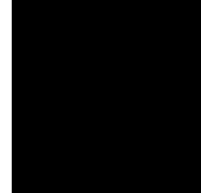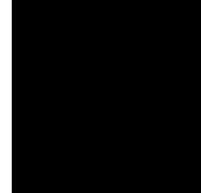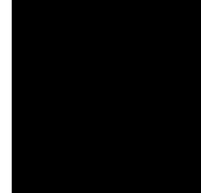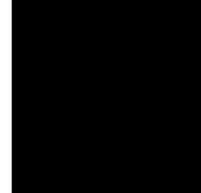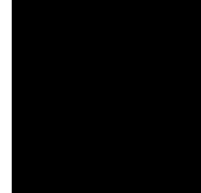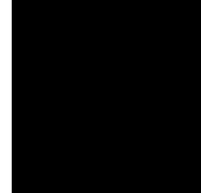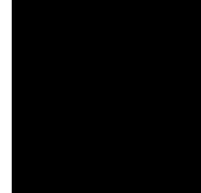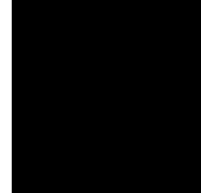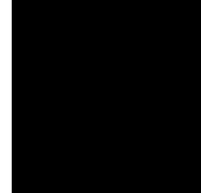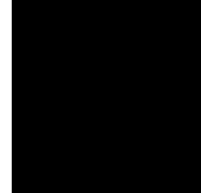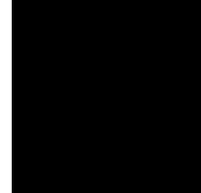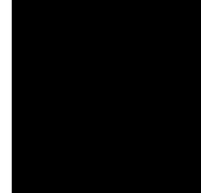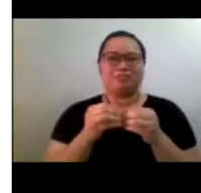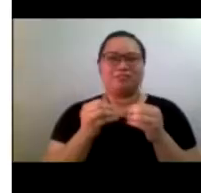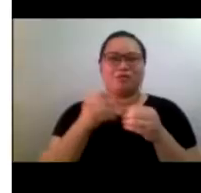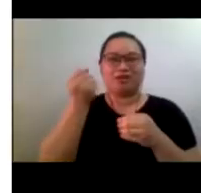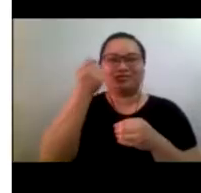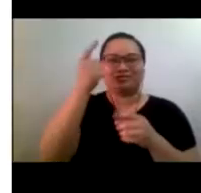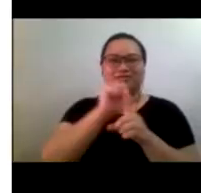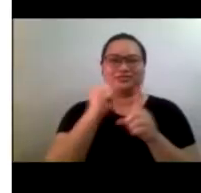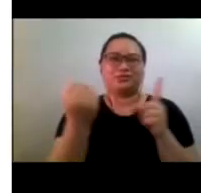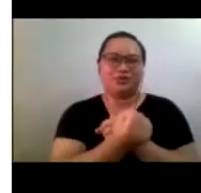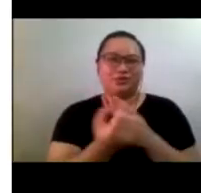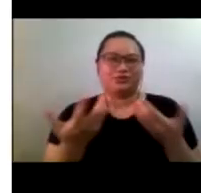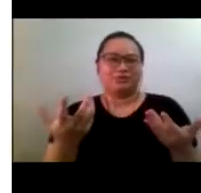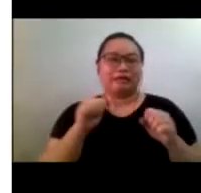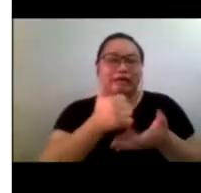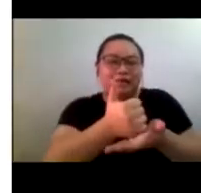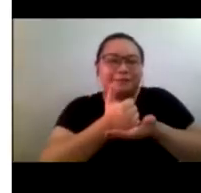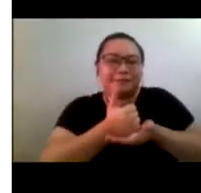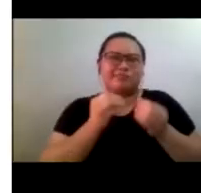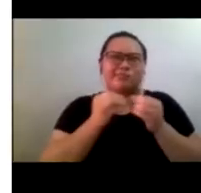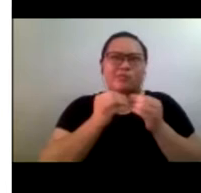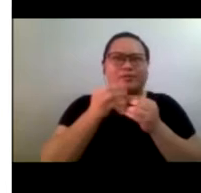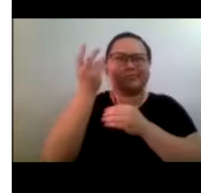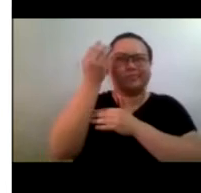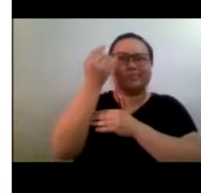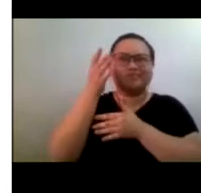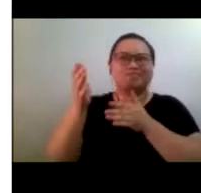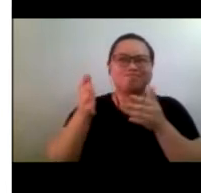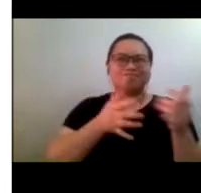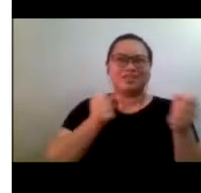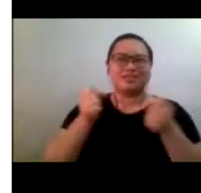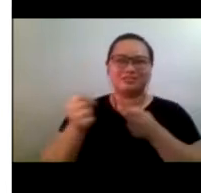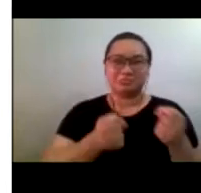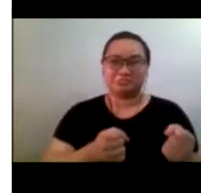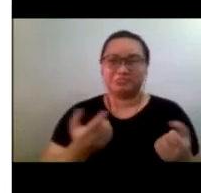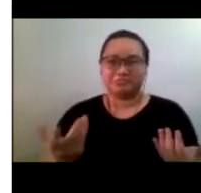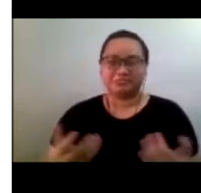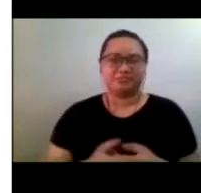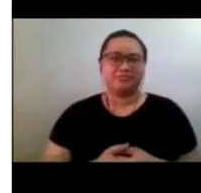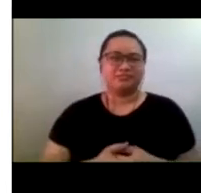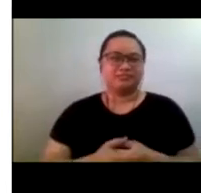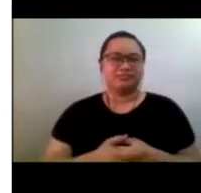the situation, and it can even help you strategize. Third one, when we listen to